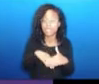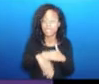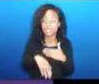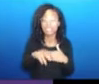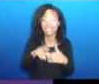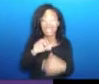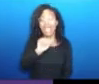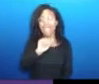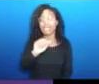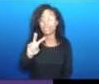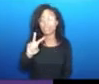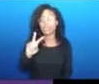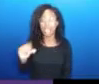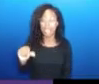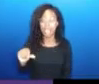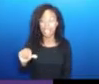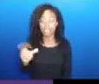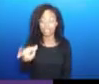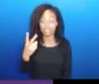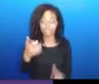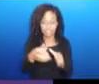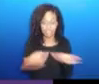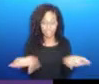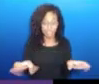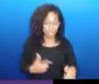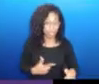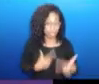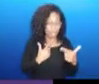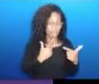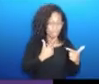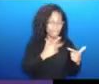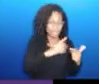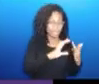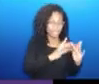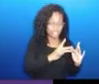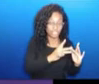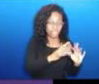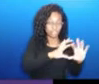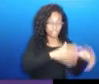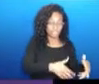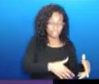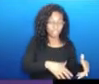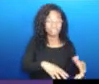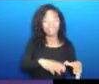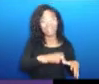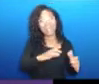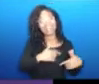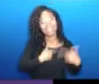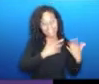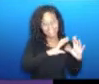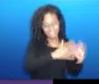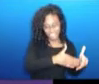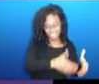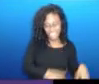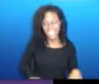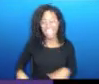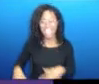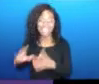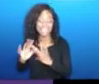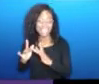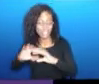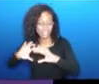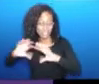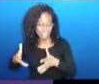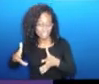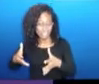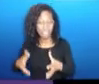called, has two divisions. A live division and a digital. But before I get into those, I'd like